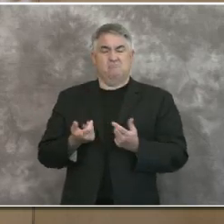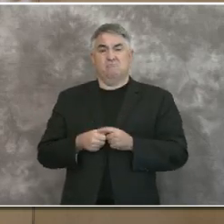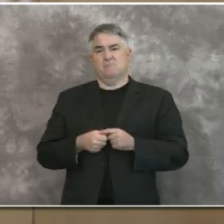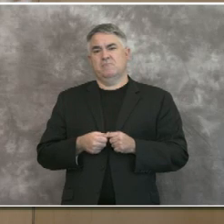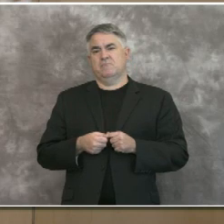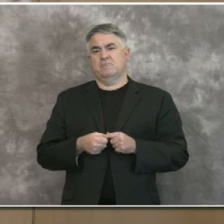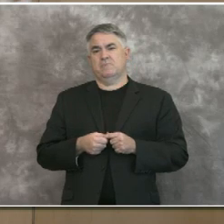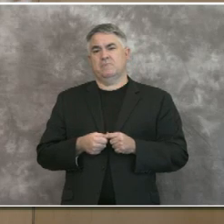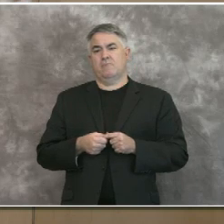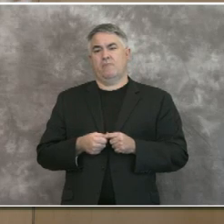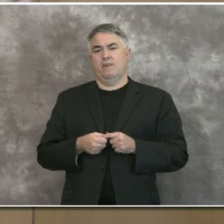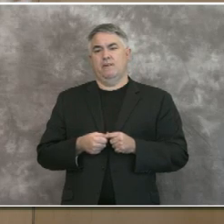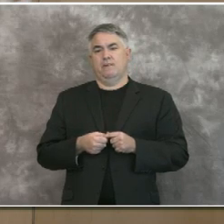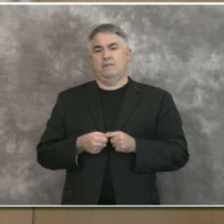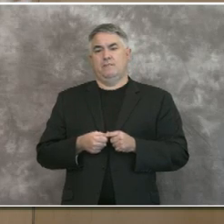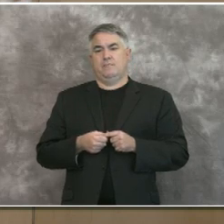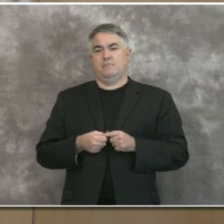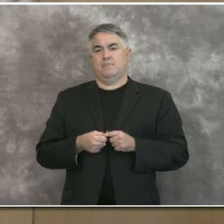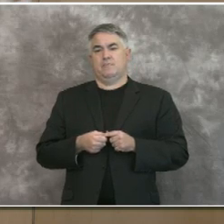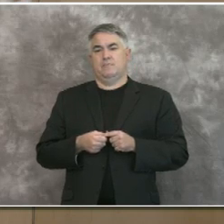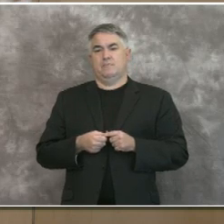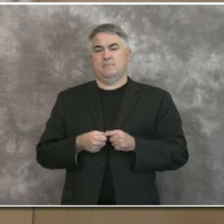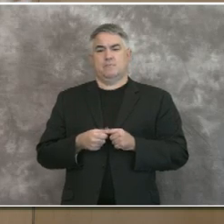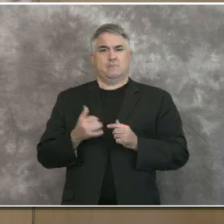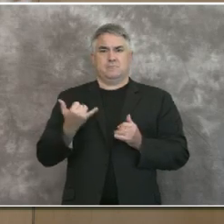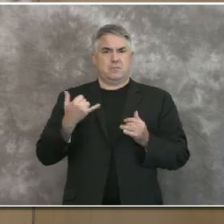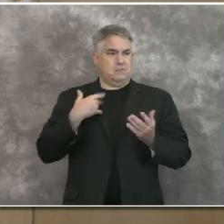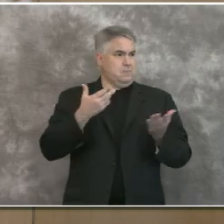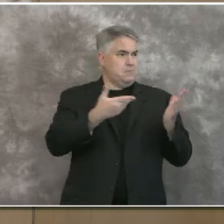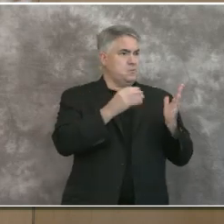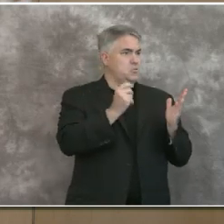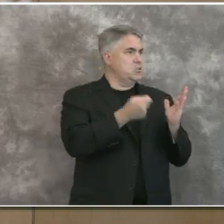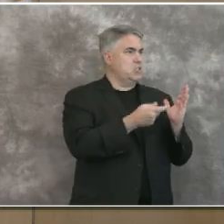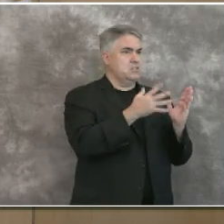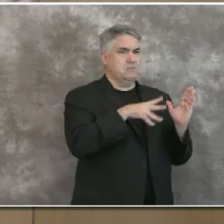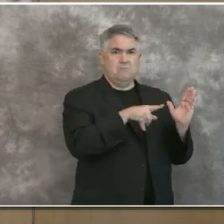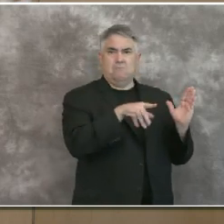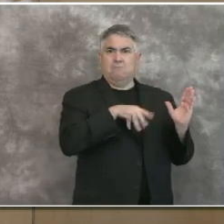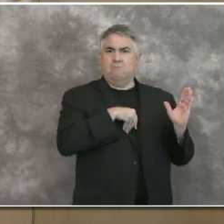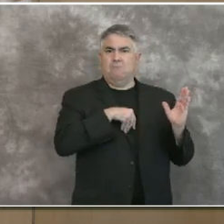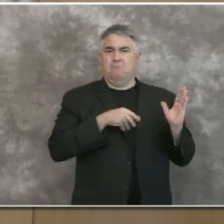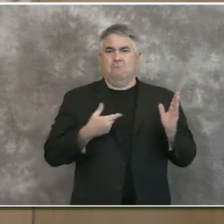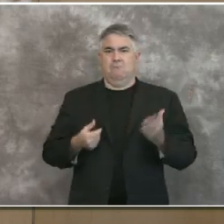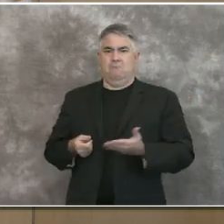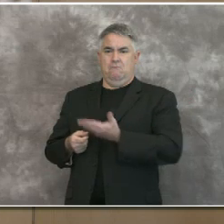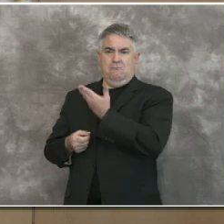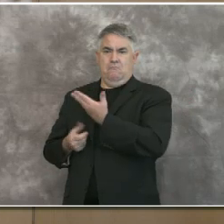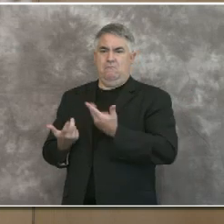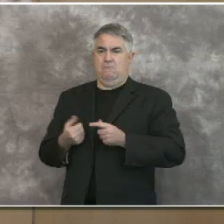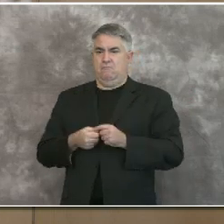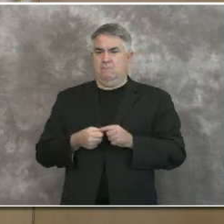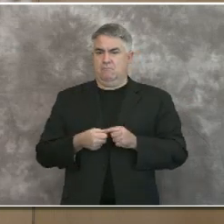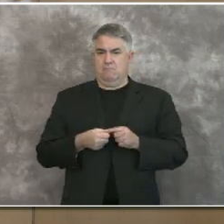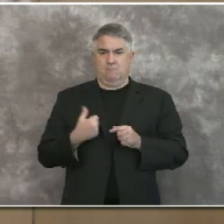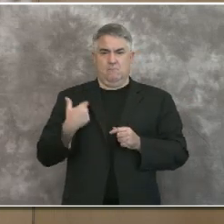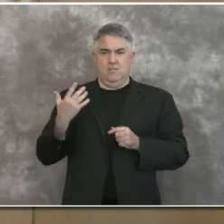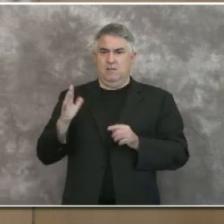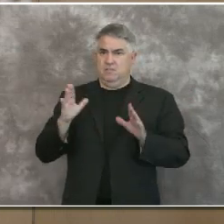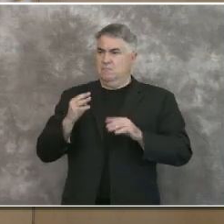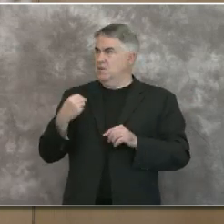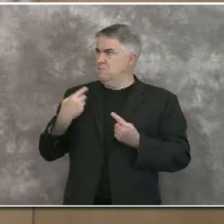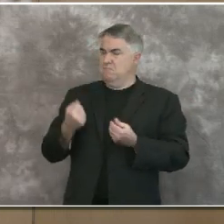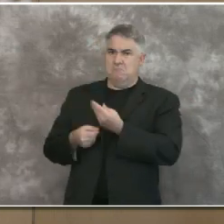without making other additions. That was completed Sunday, and on Monday, we shared it with our hospital